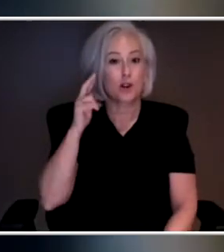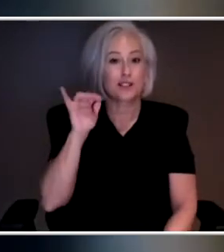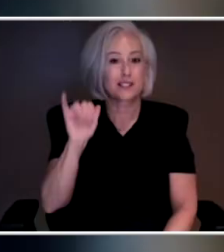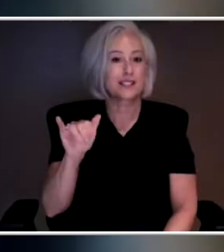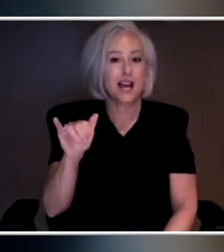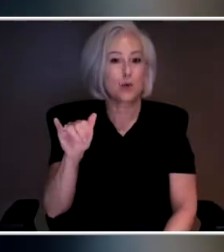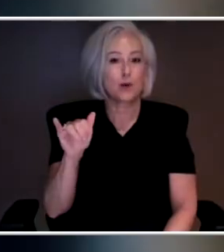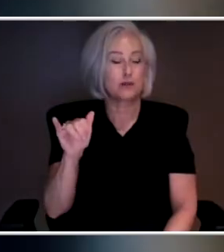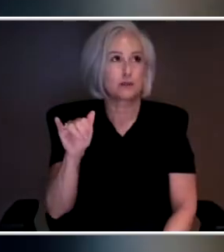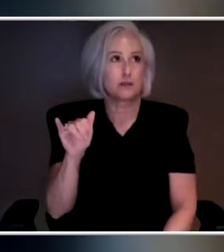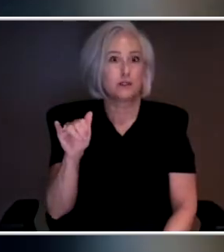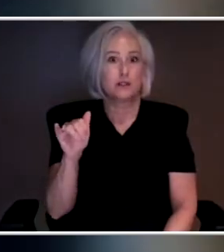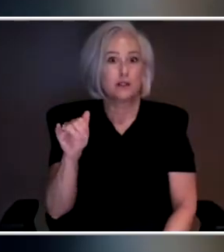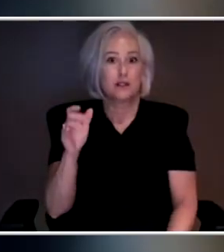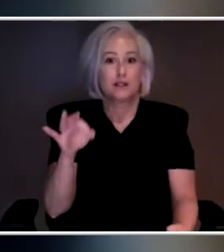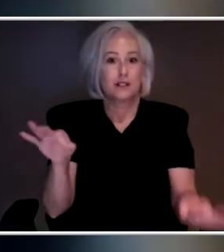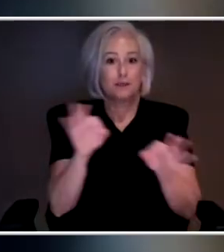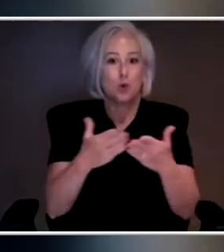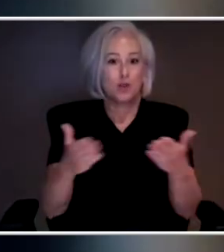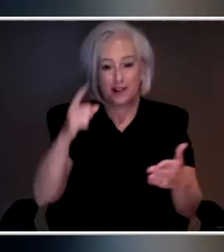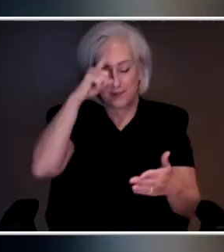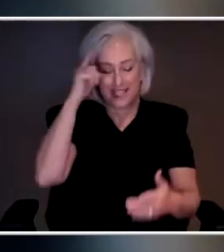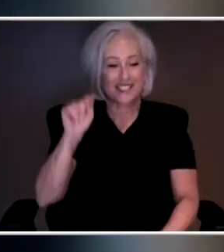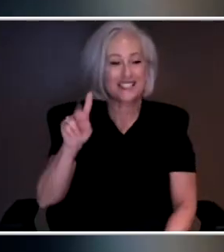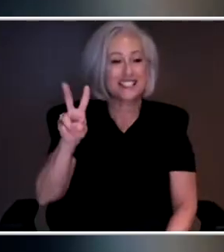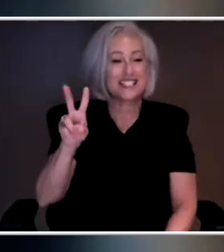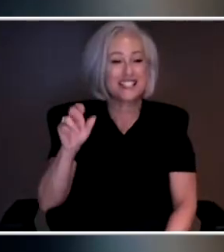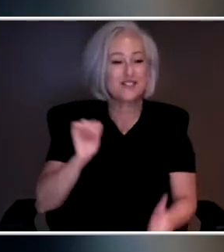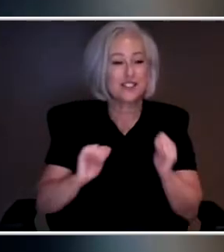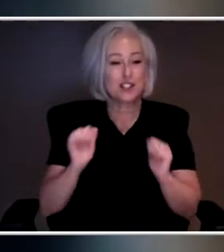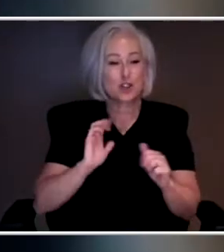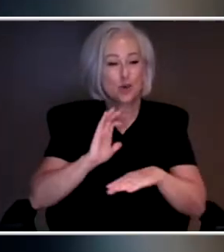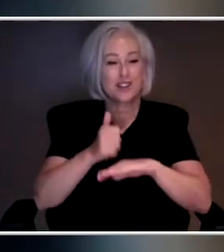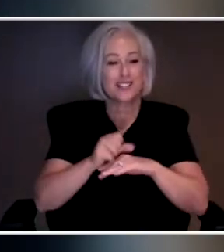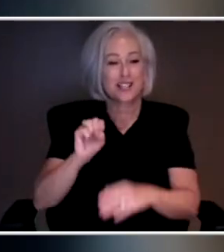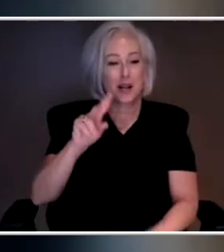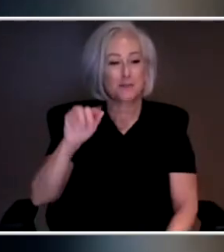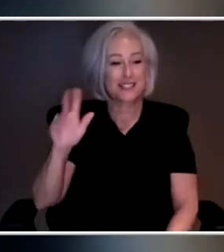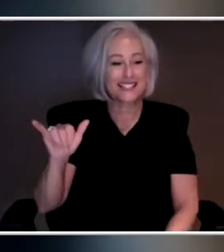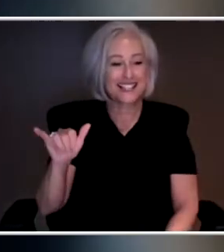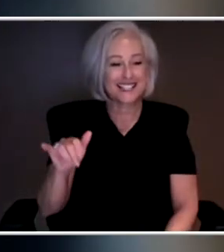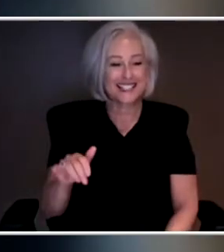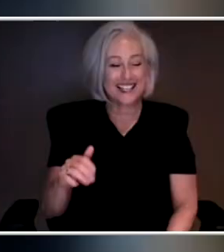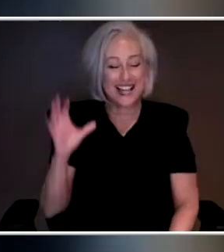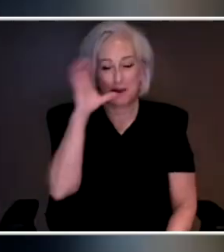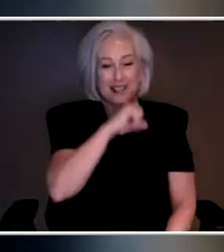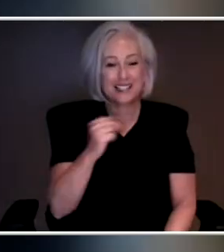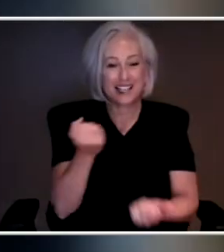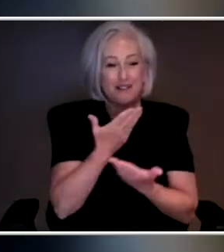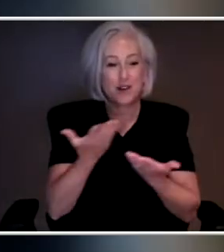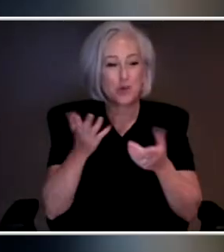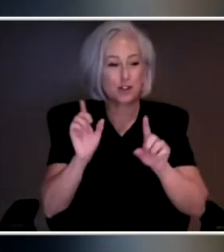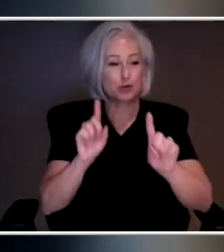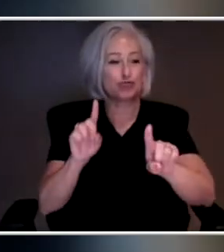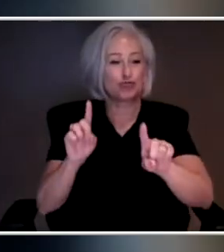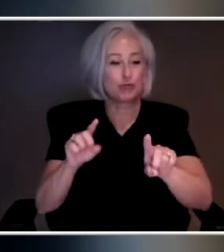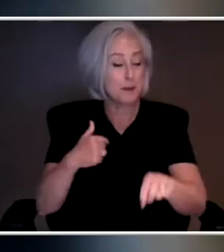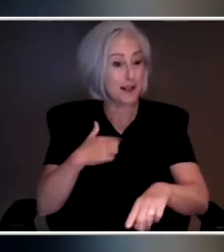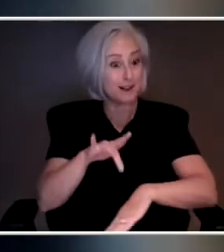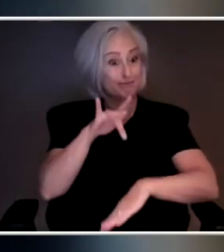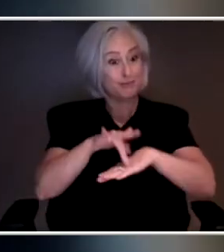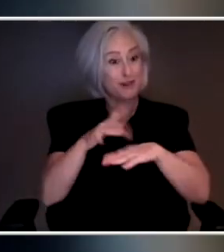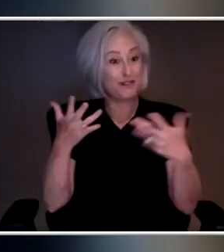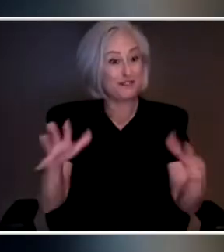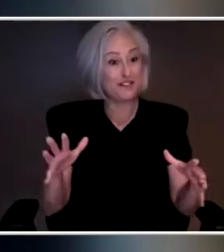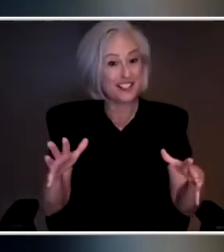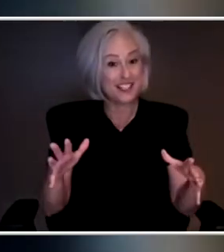now because of some television show that's set in Sicily. Now, apparently everybody wants to go there, but I got there first, and while it